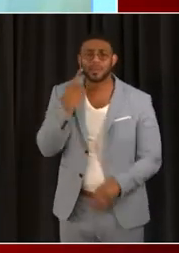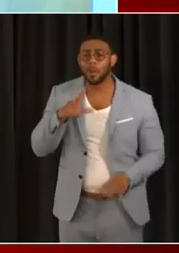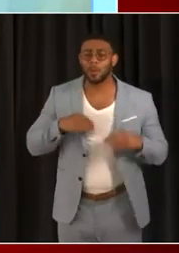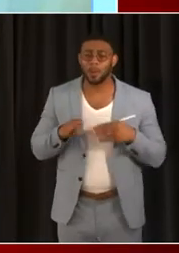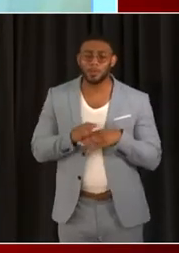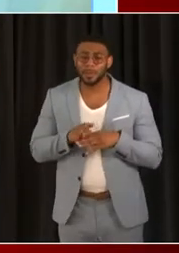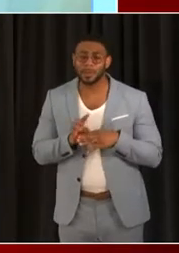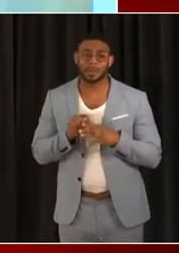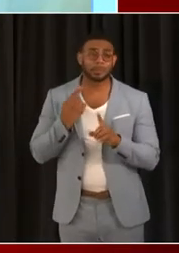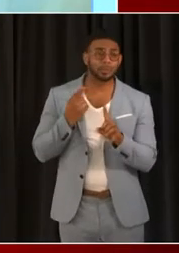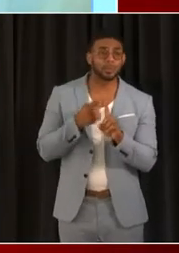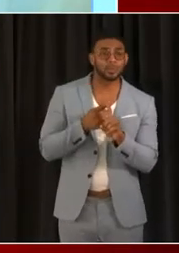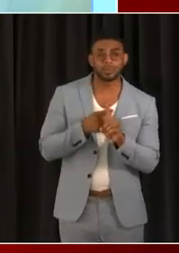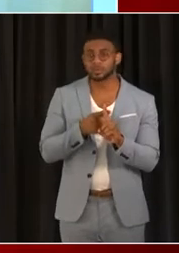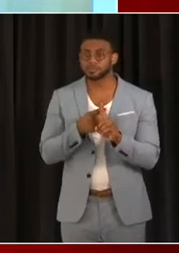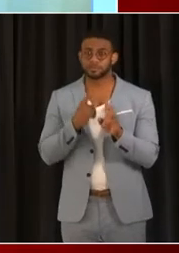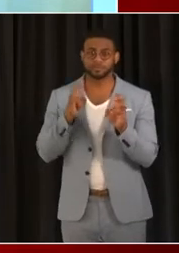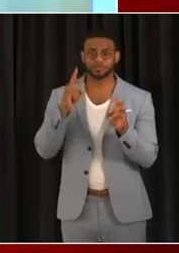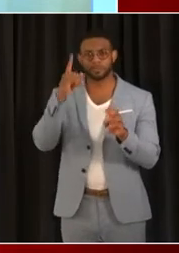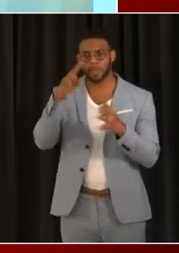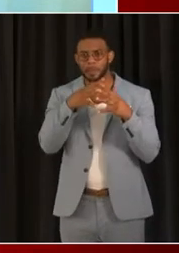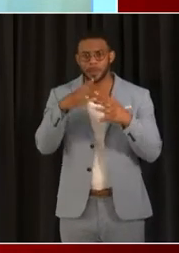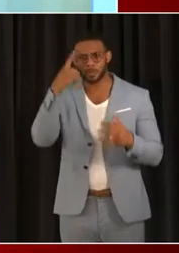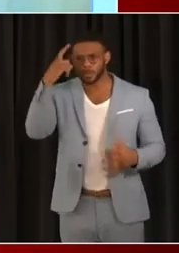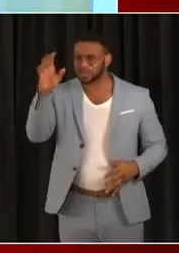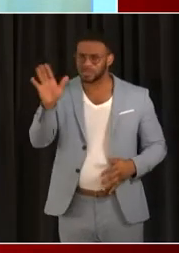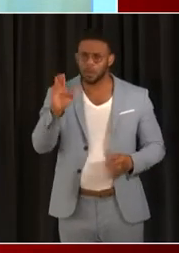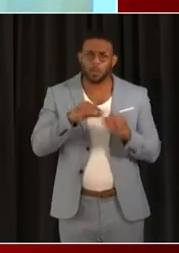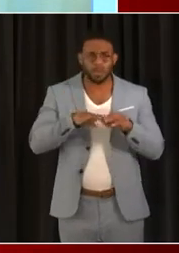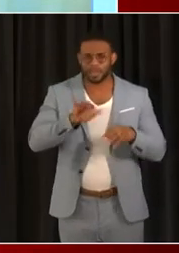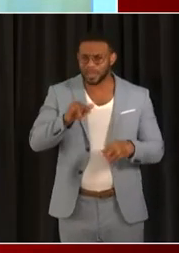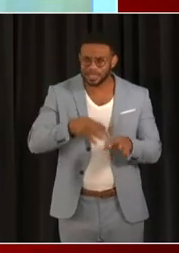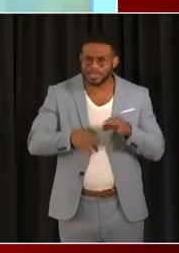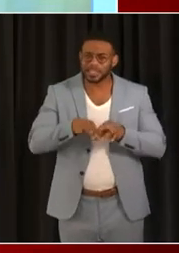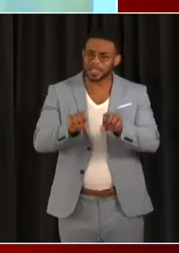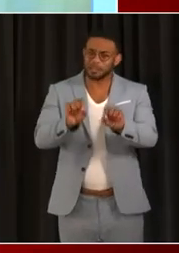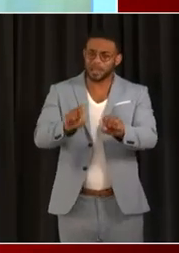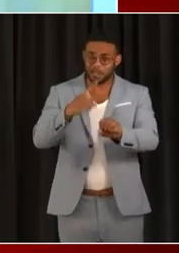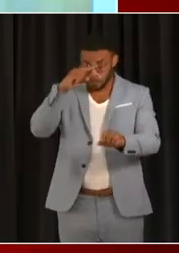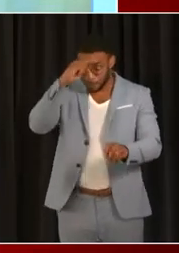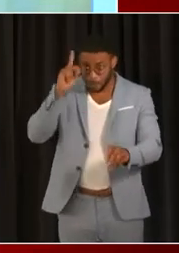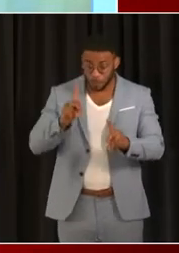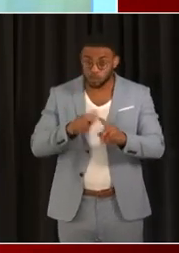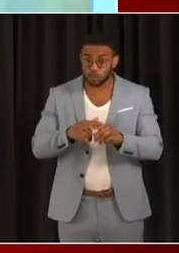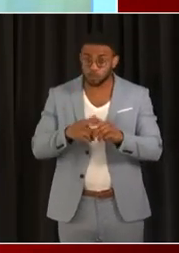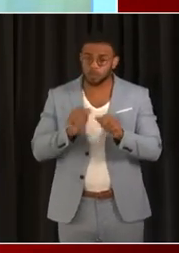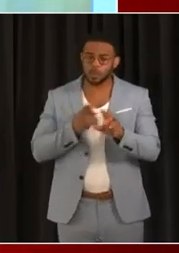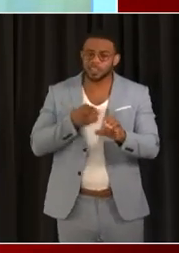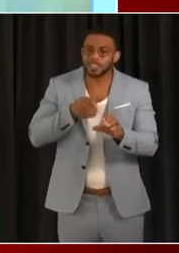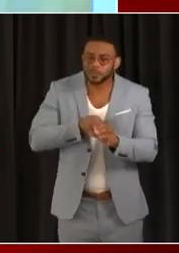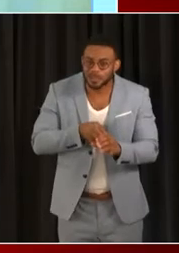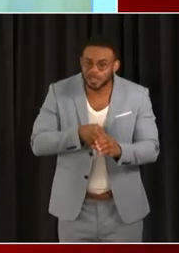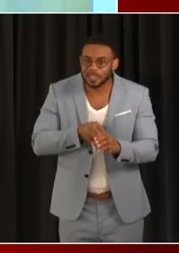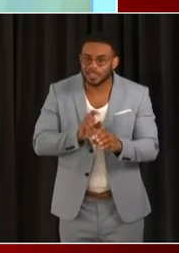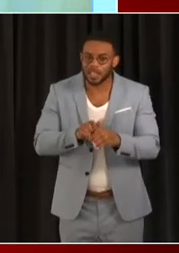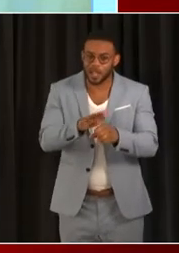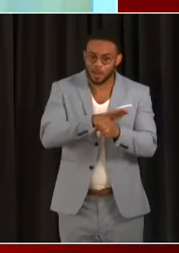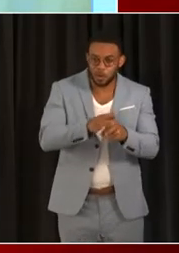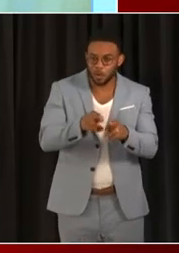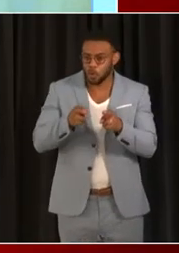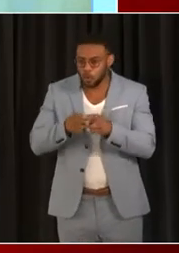represents more than just owning a business and pursuing the proverbial American dream. Instead, it's the ability for Black people to participate